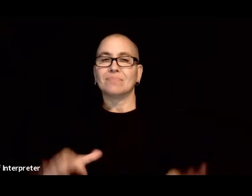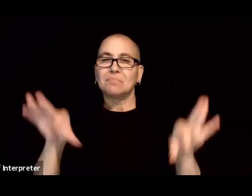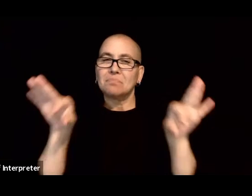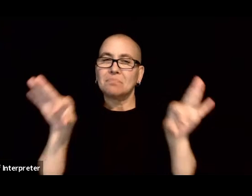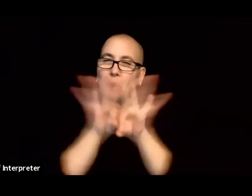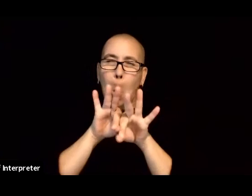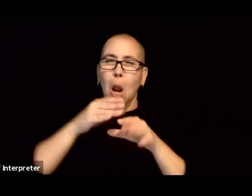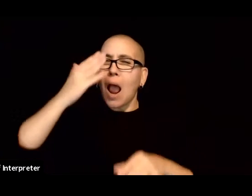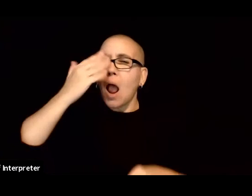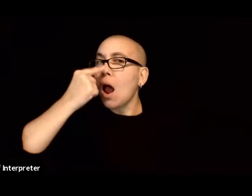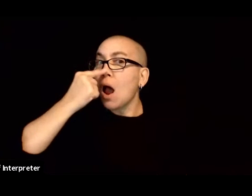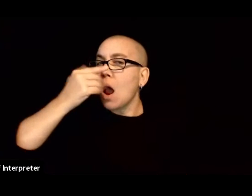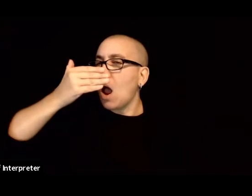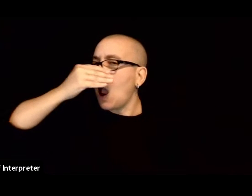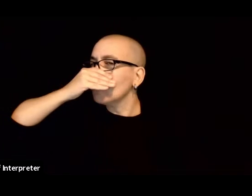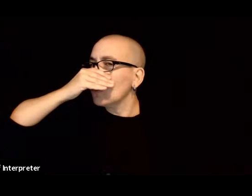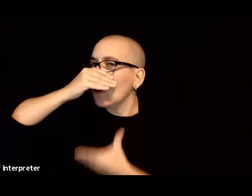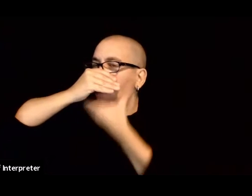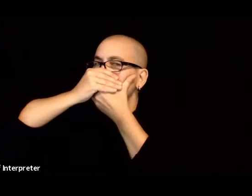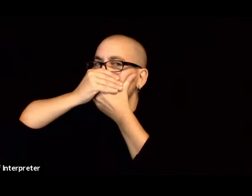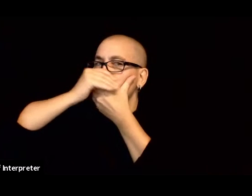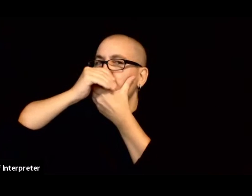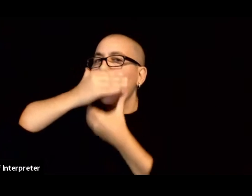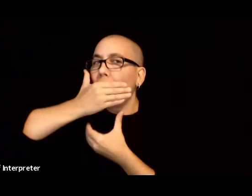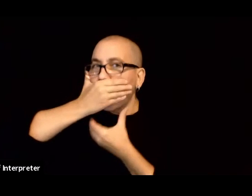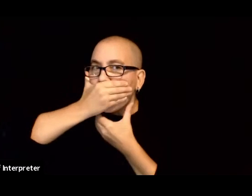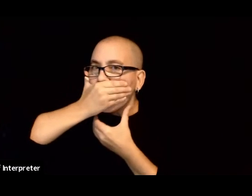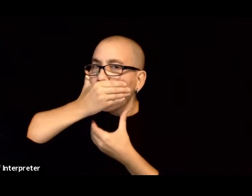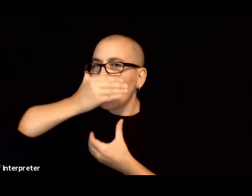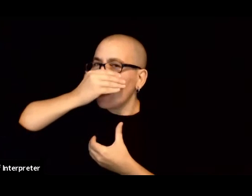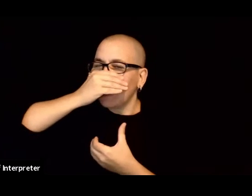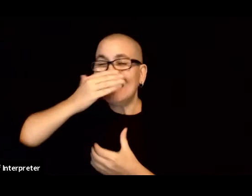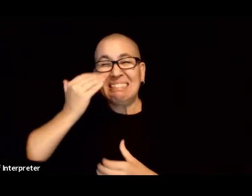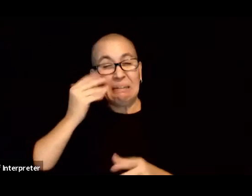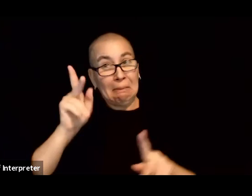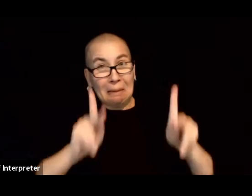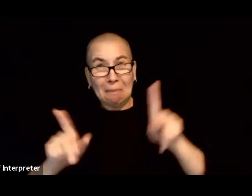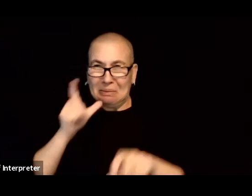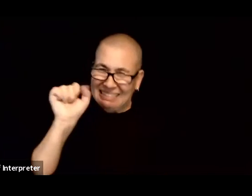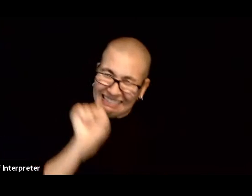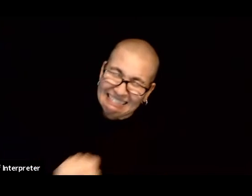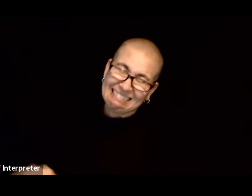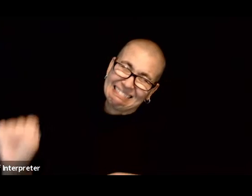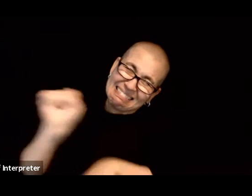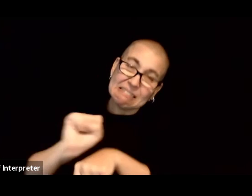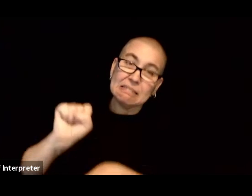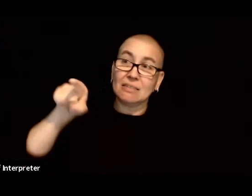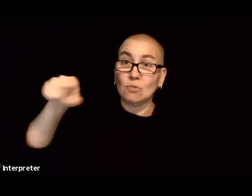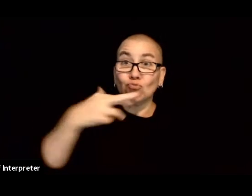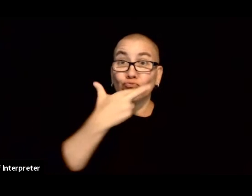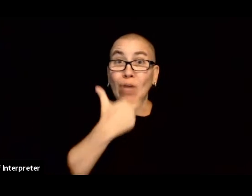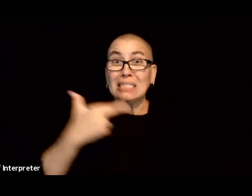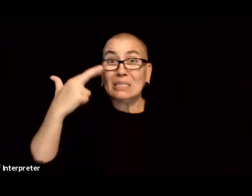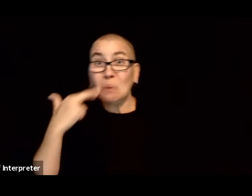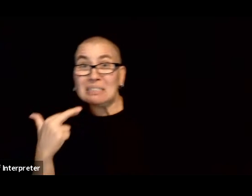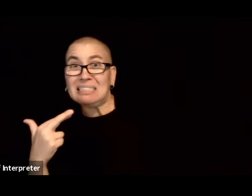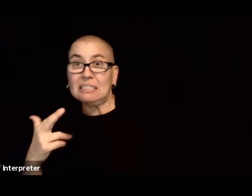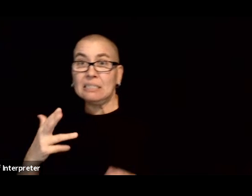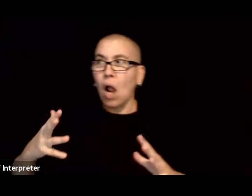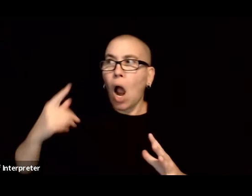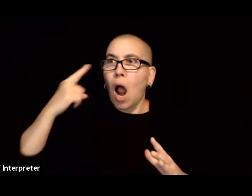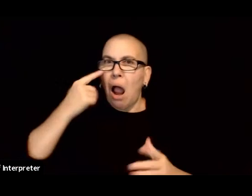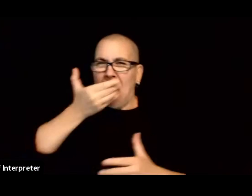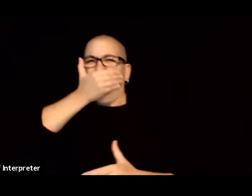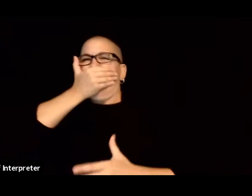are, working hard in a restaurant setting, that may be, considered more desirable because it gives a little bit